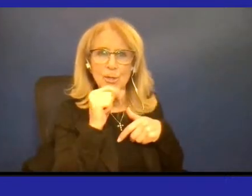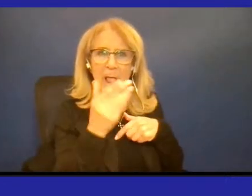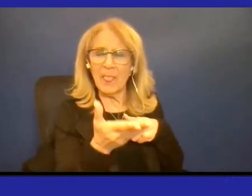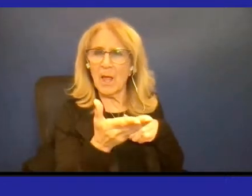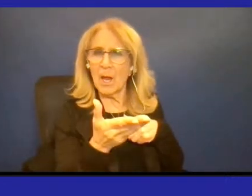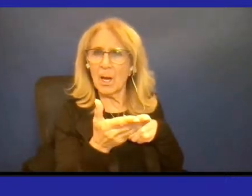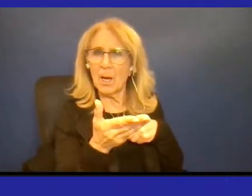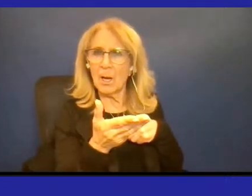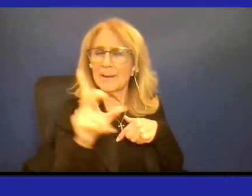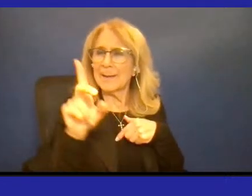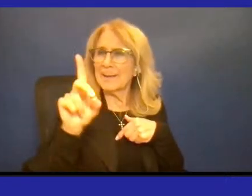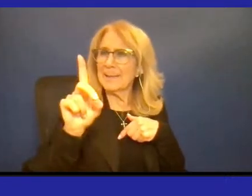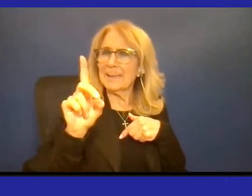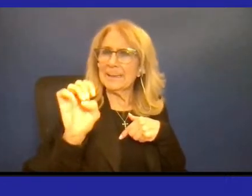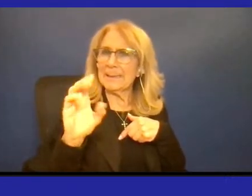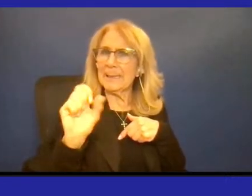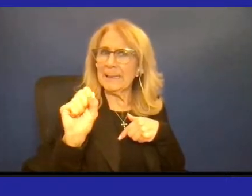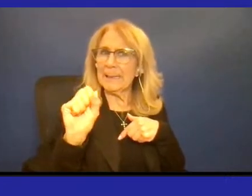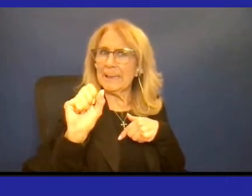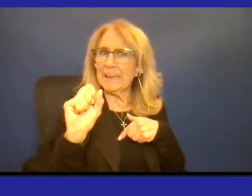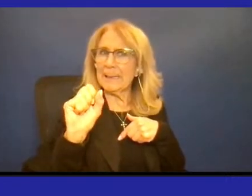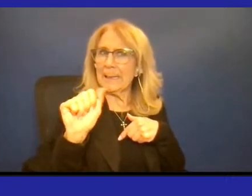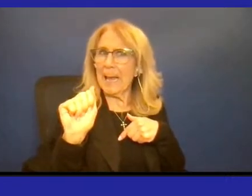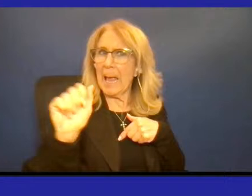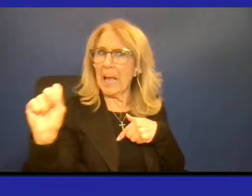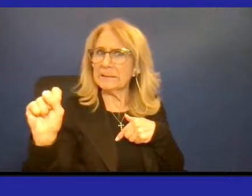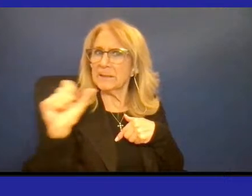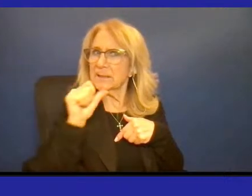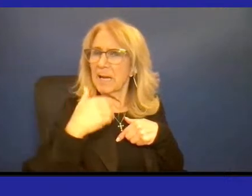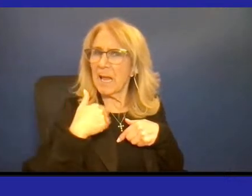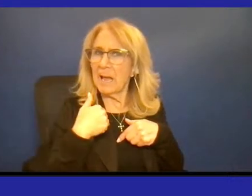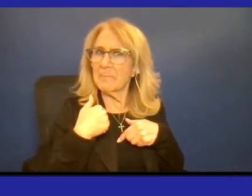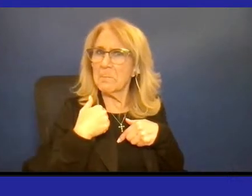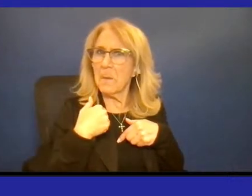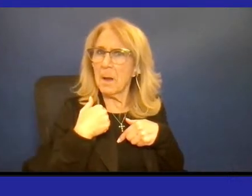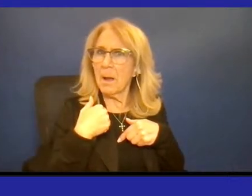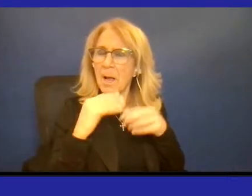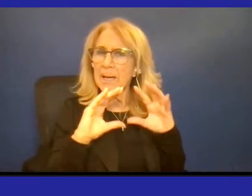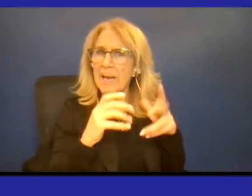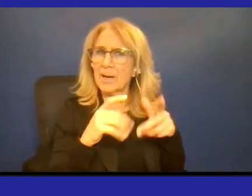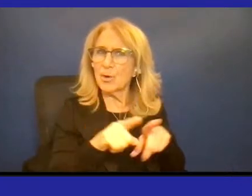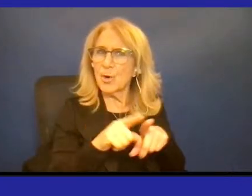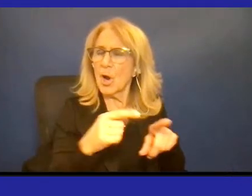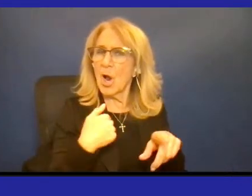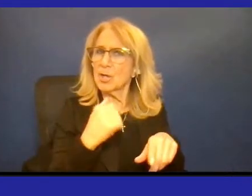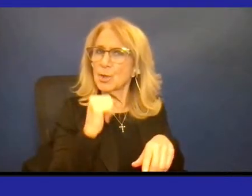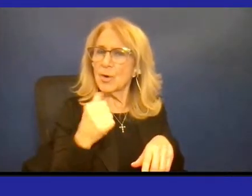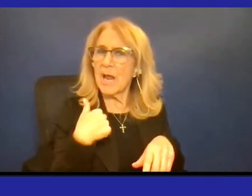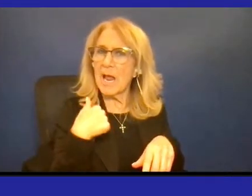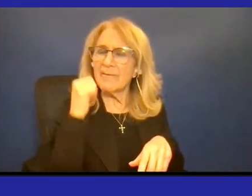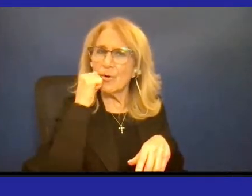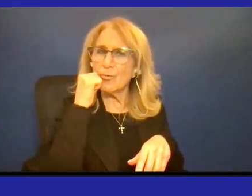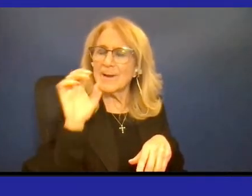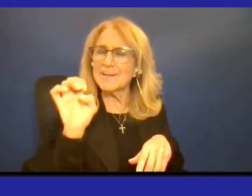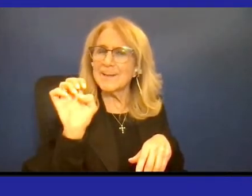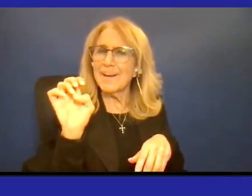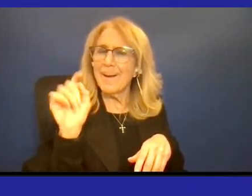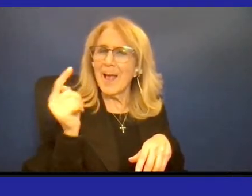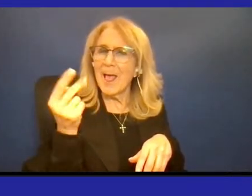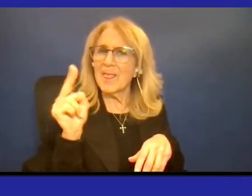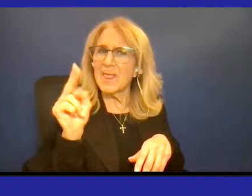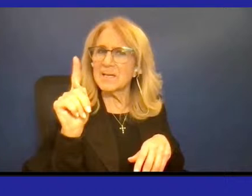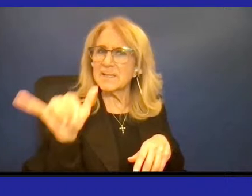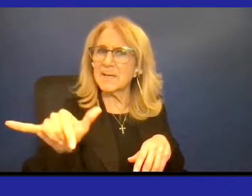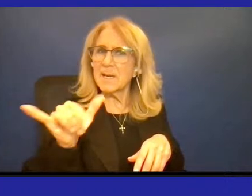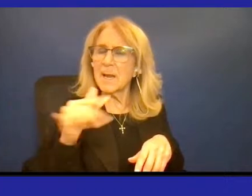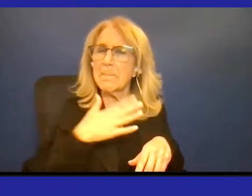DCAS does not actually have my category either. So actually, I don't have a race ethnicity reported in my NICAPs, which